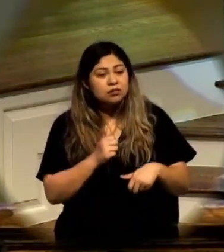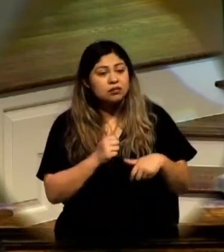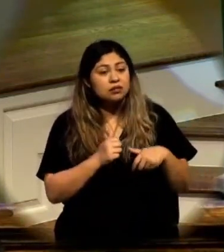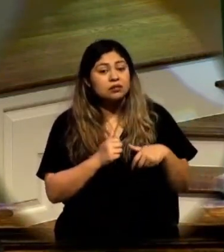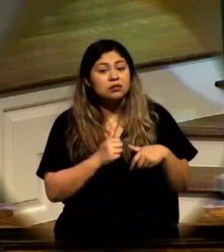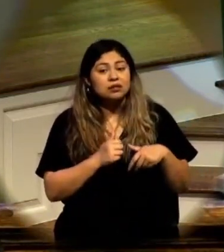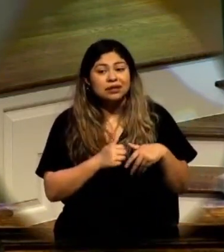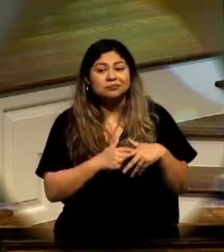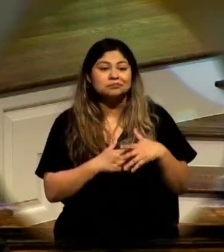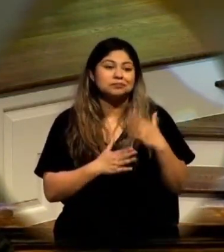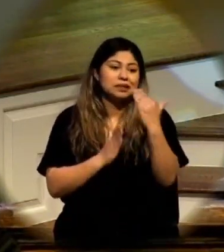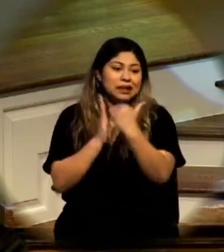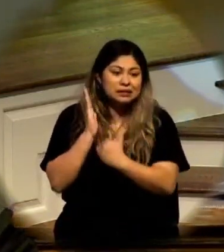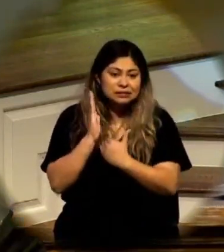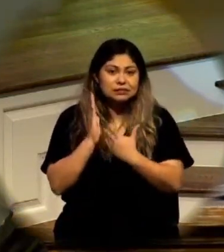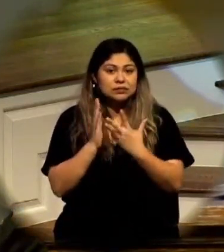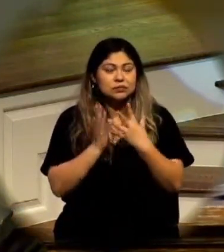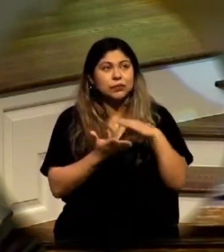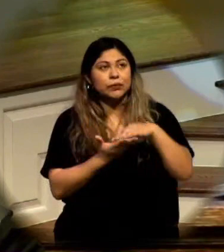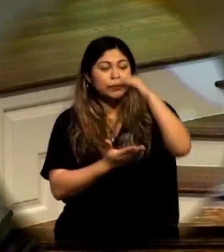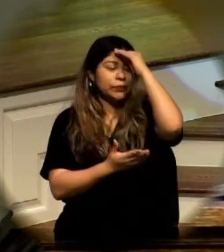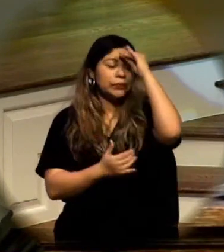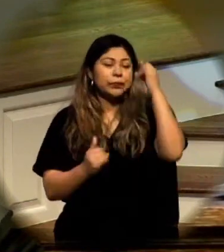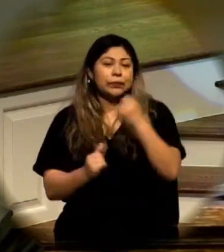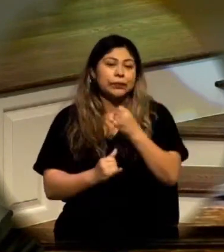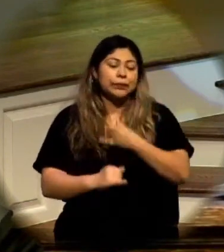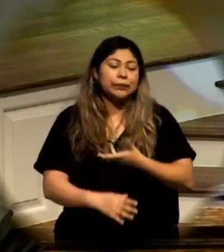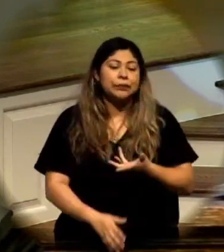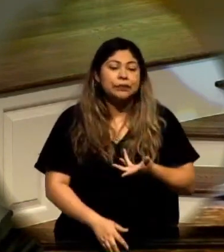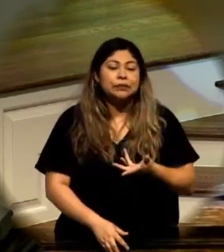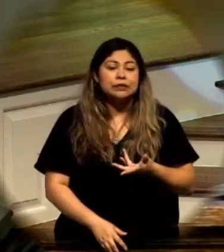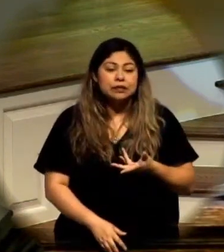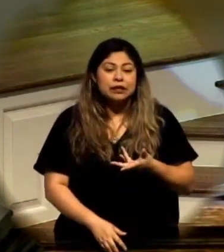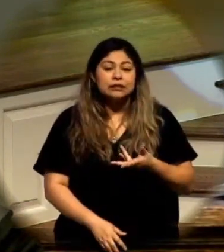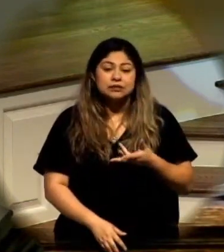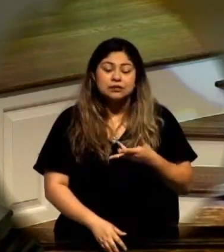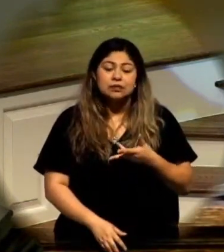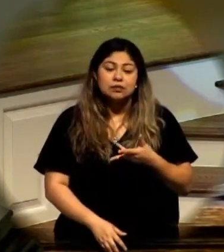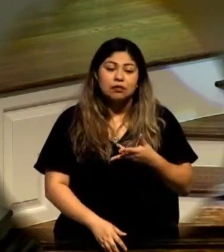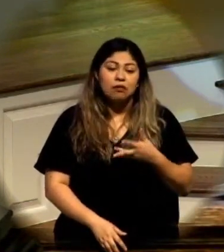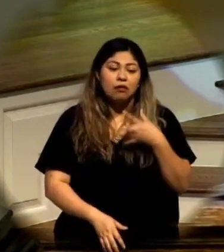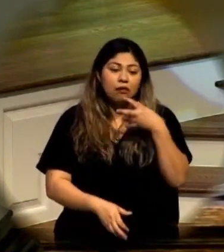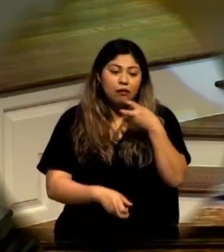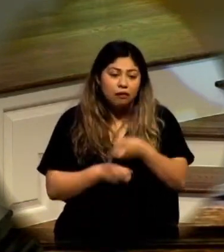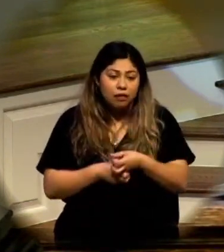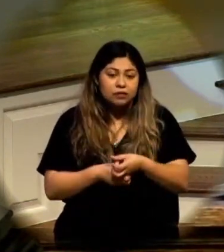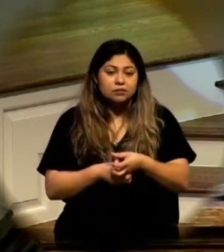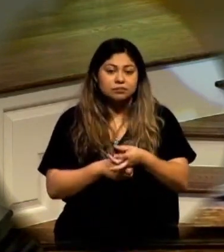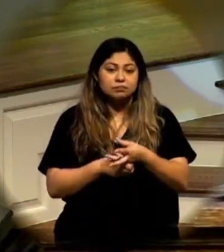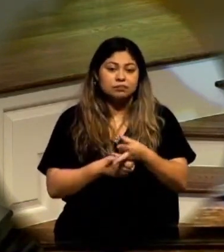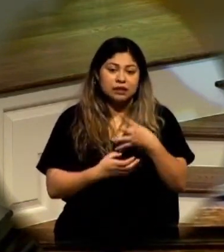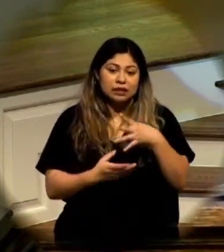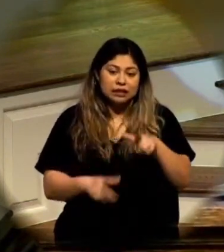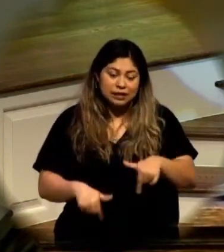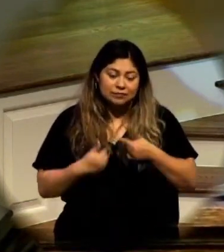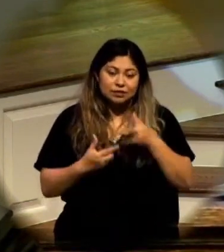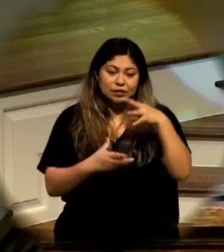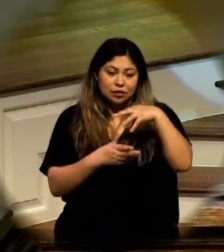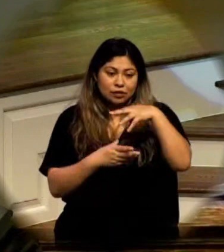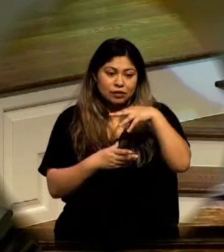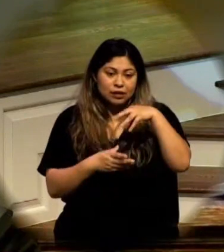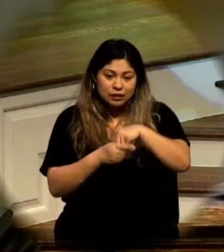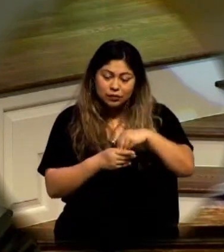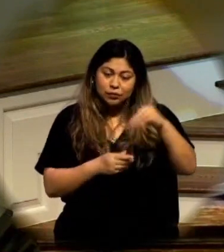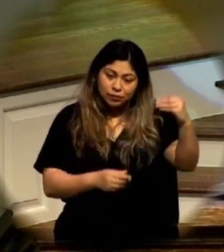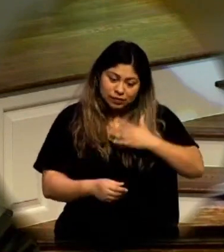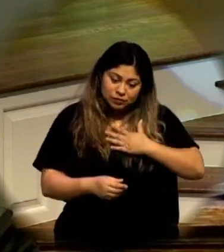for us to apply to one another, to show grace to one another, but it's also a hard lesson to remember that God shows us this kind